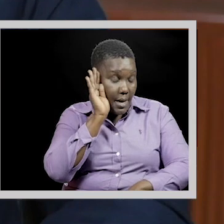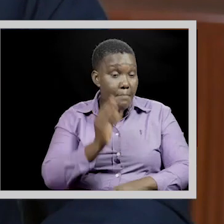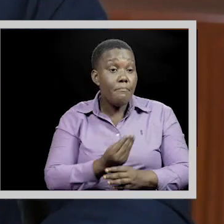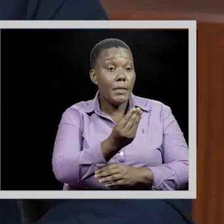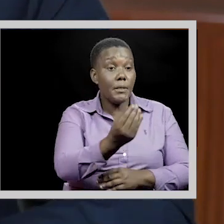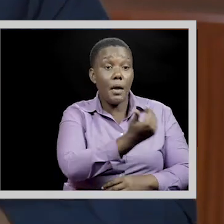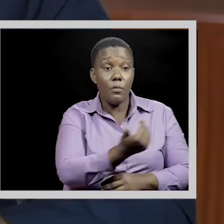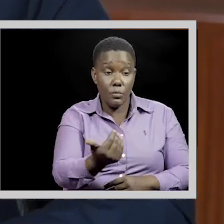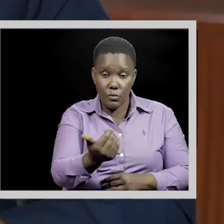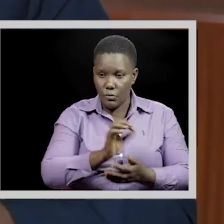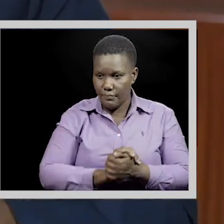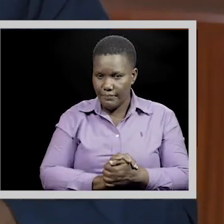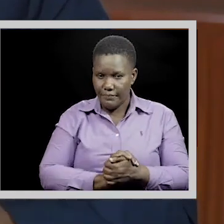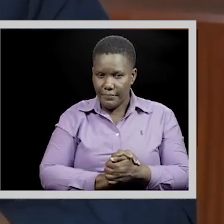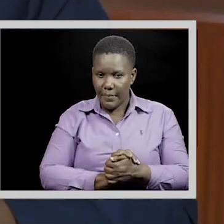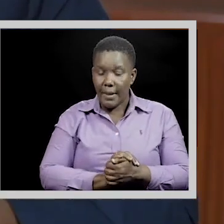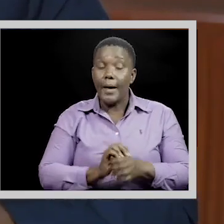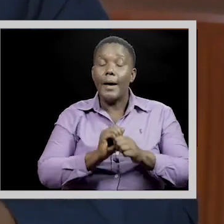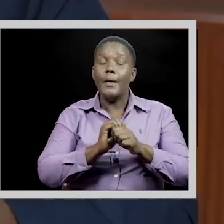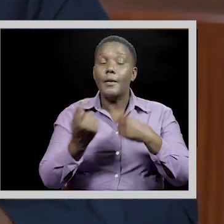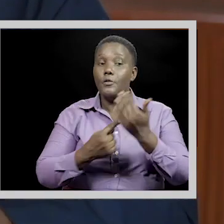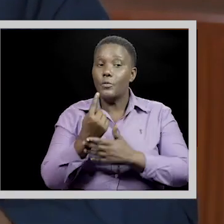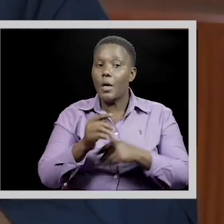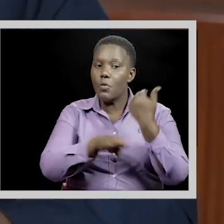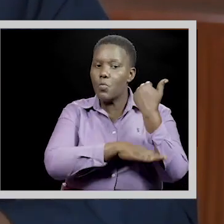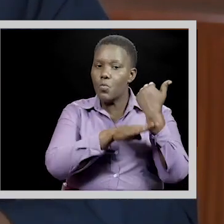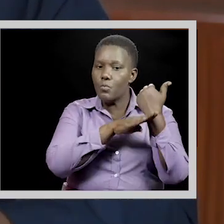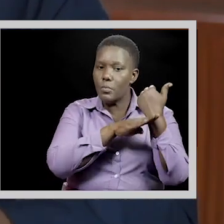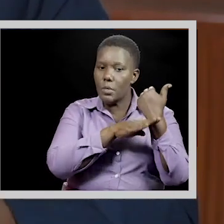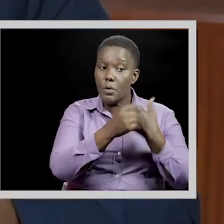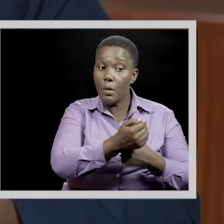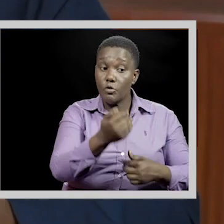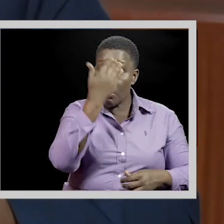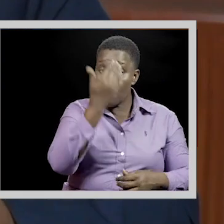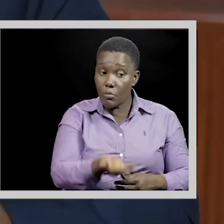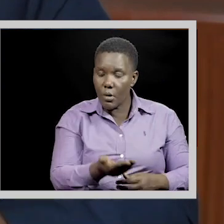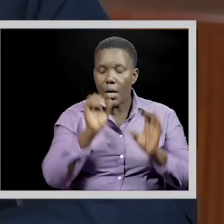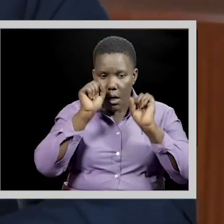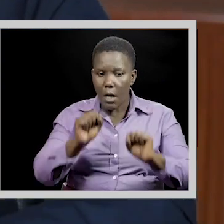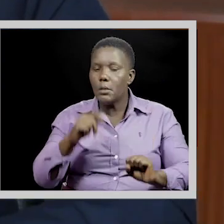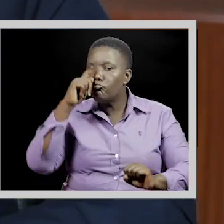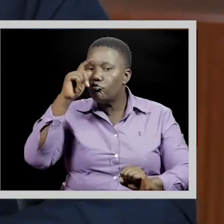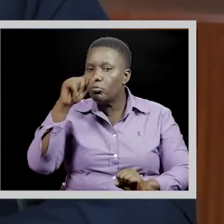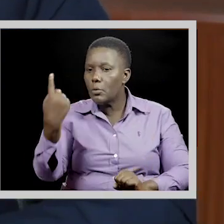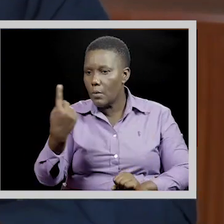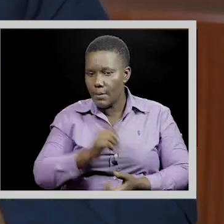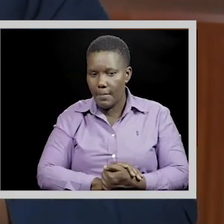involved, whenever the age of the child is in dispute, it must be determined first.